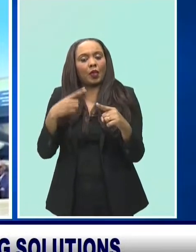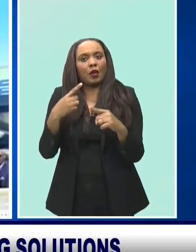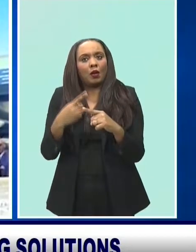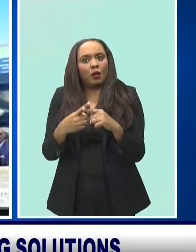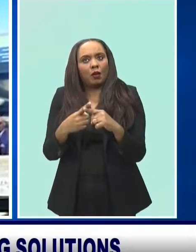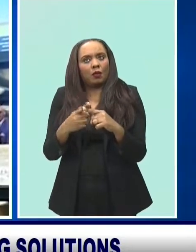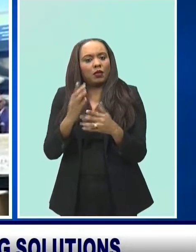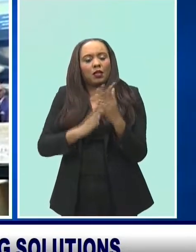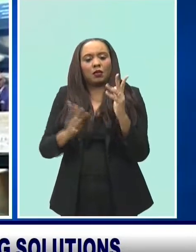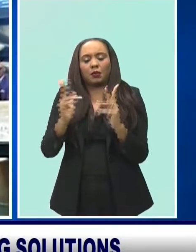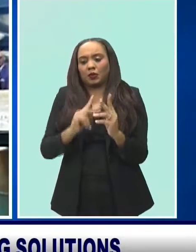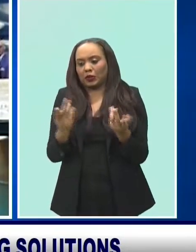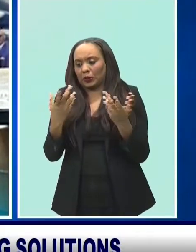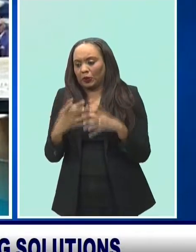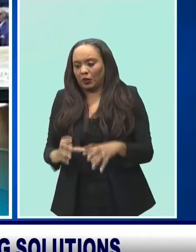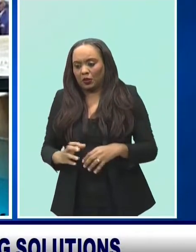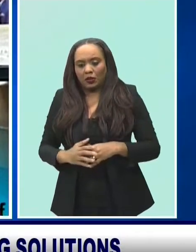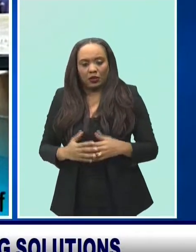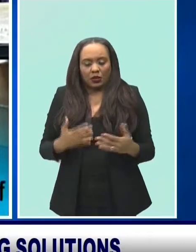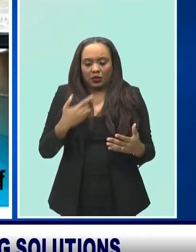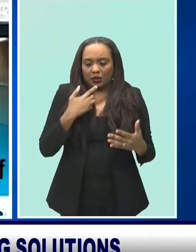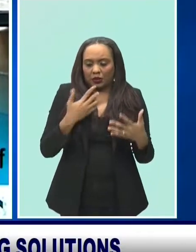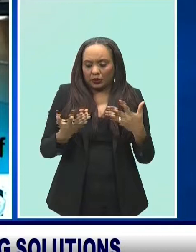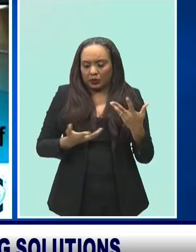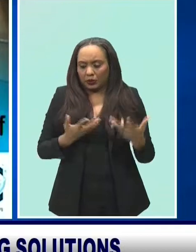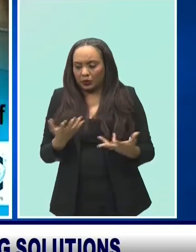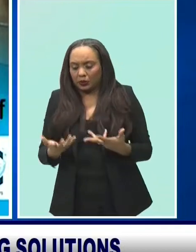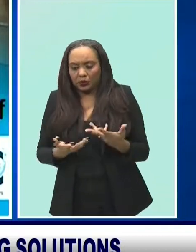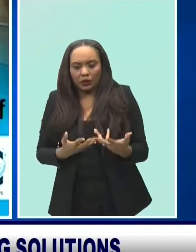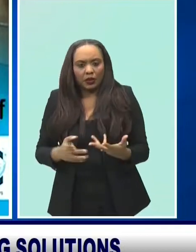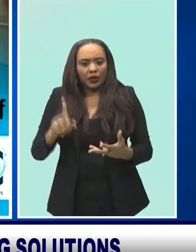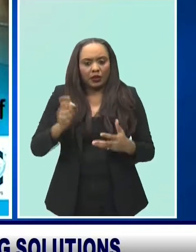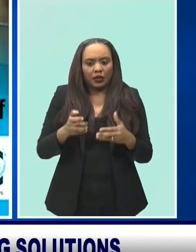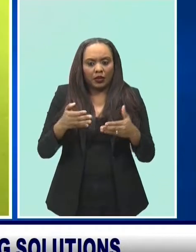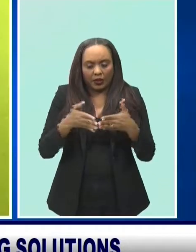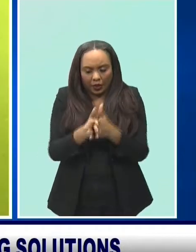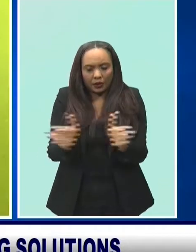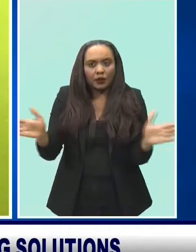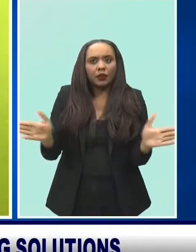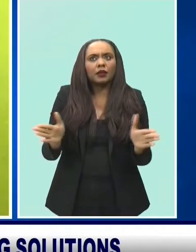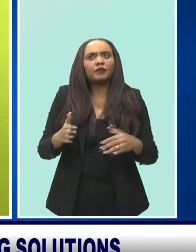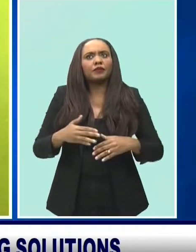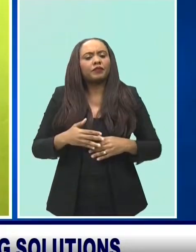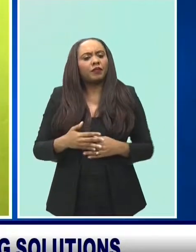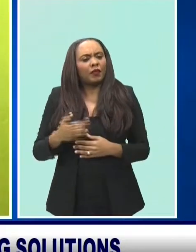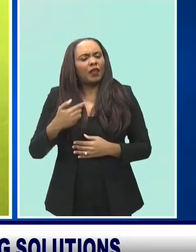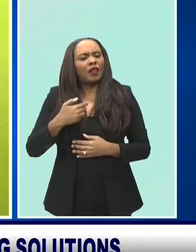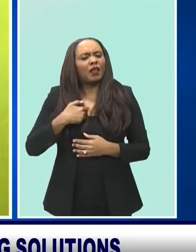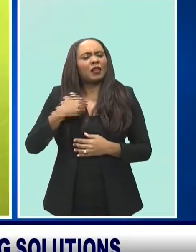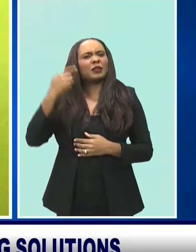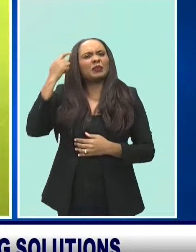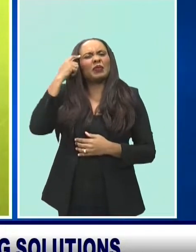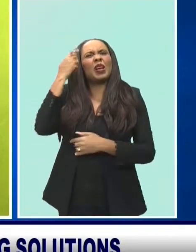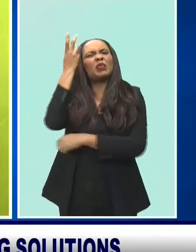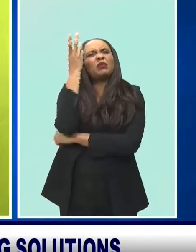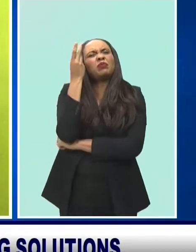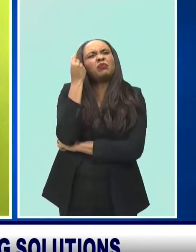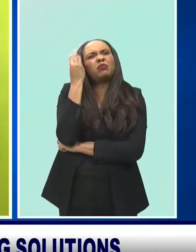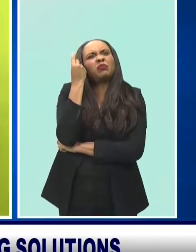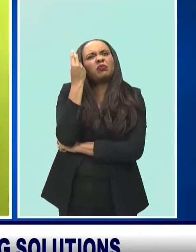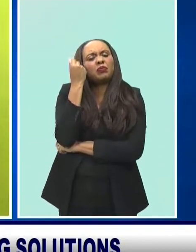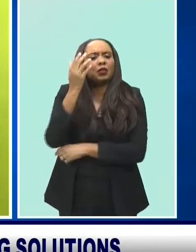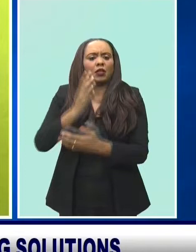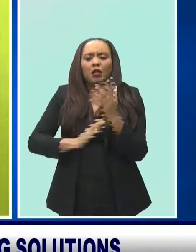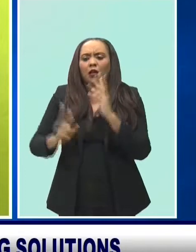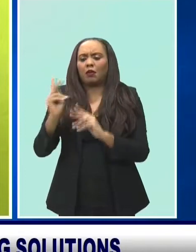a dive, this forced her to offer cleaning on a much larger scale. So what I find is after we did the construction, we build